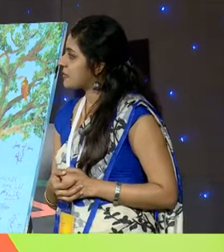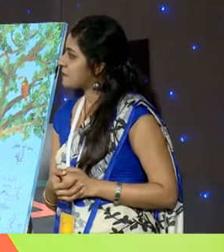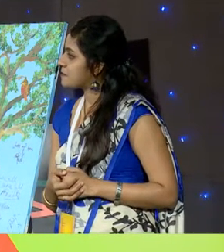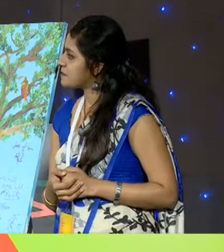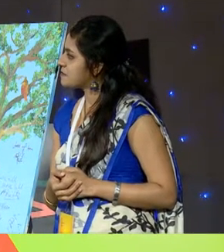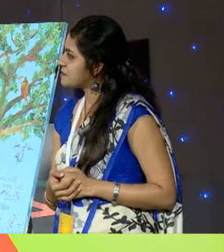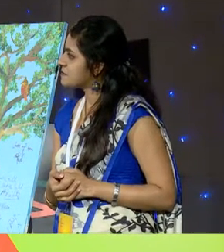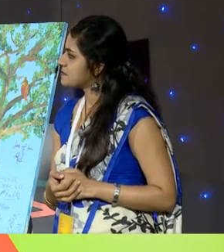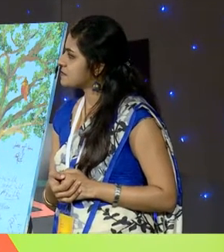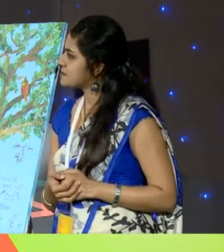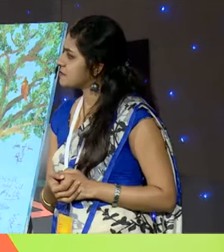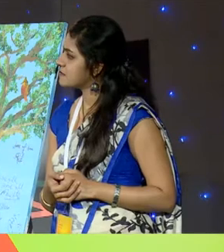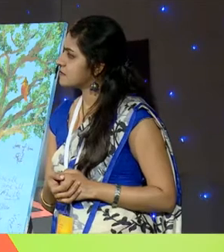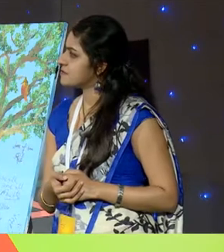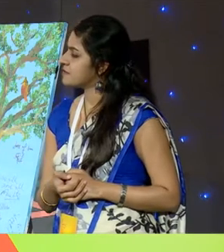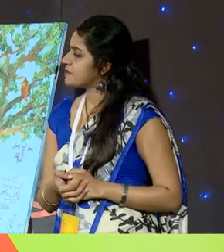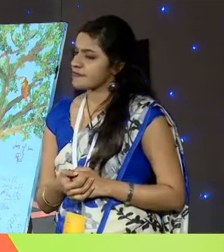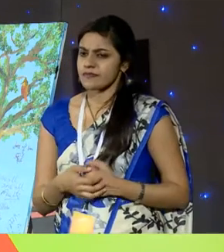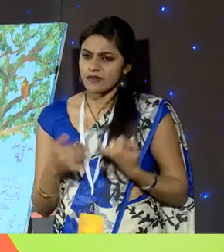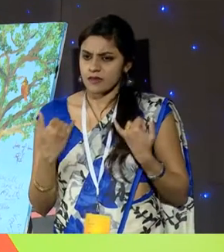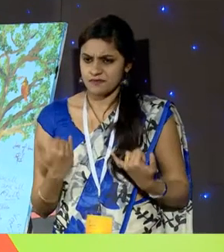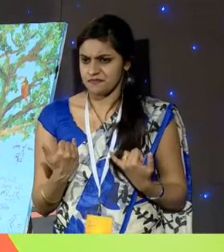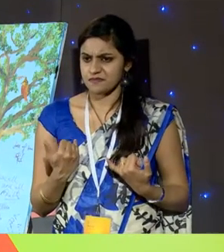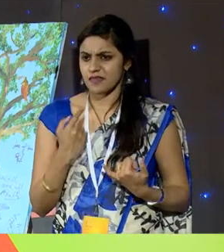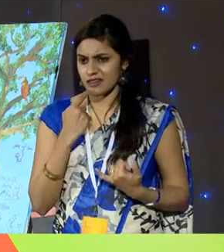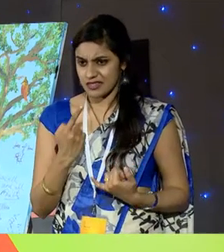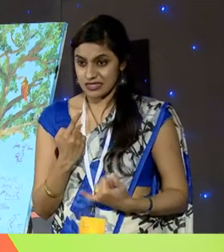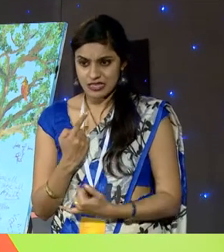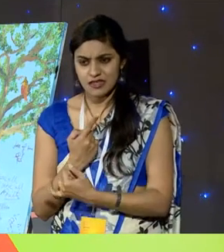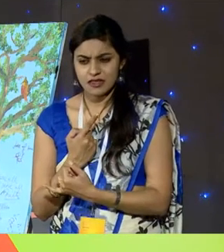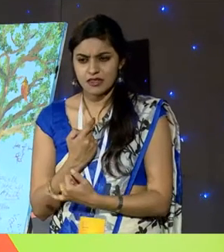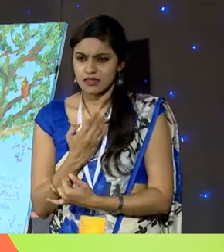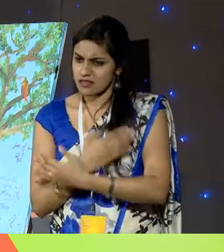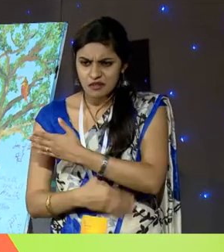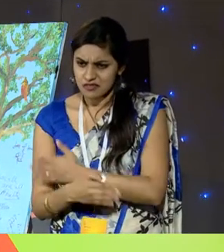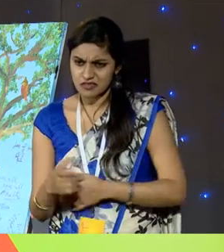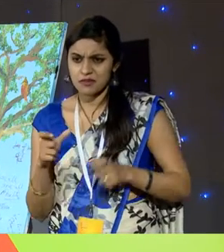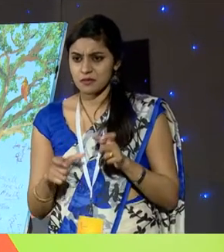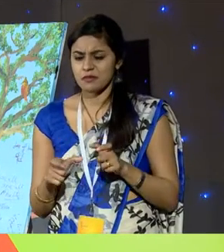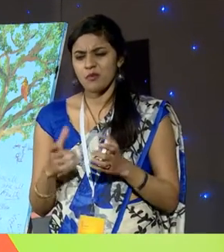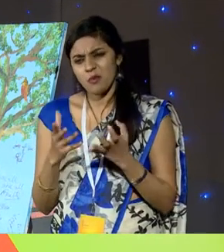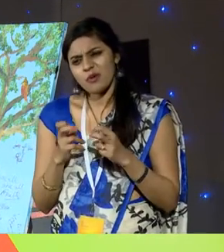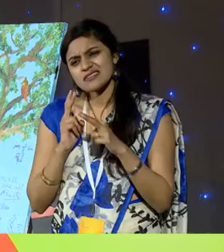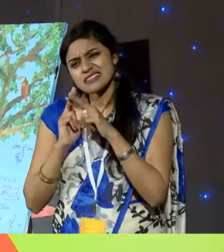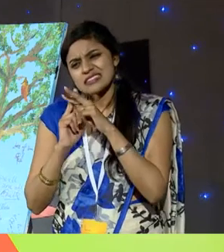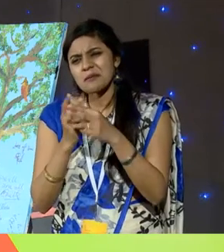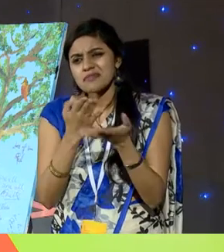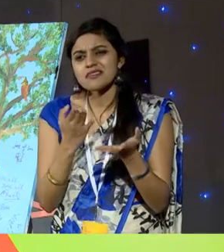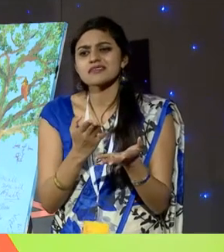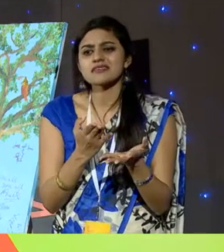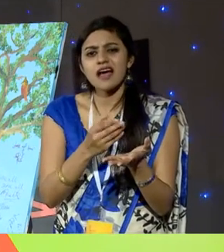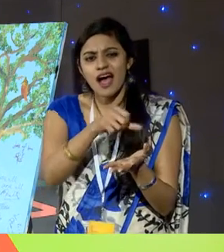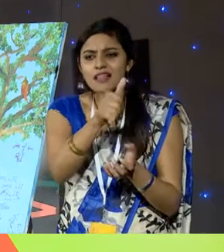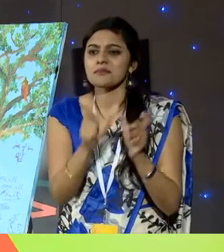all of you, you know, adopt, and we fail. We're not ashamed of it, we fail. What